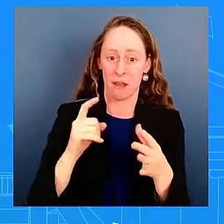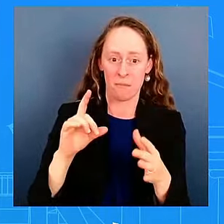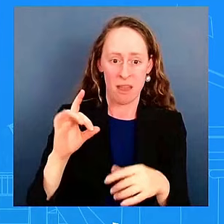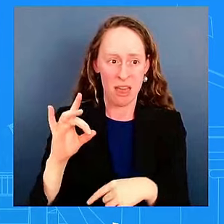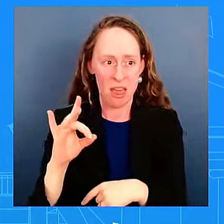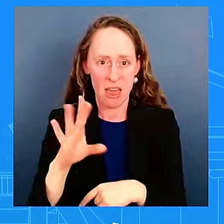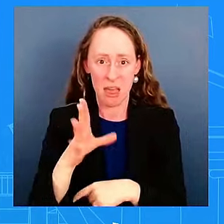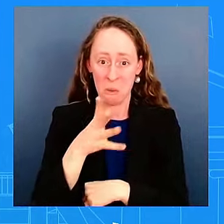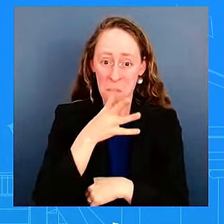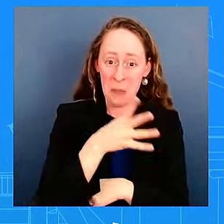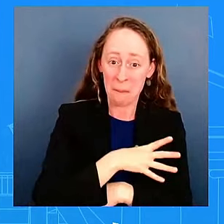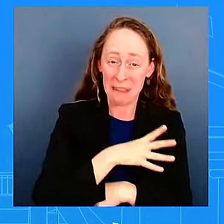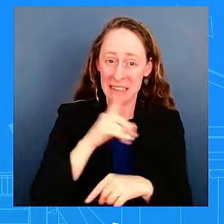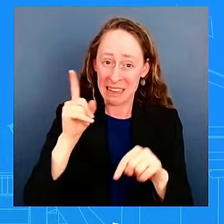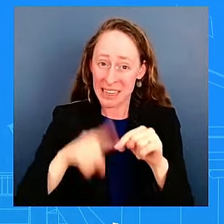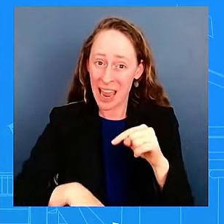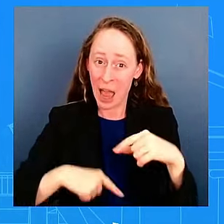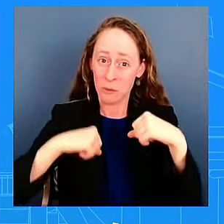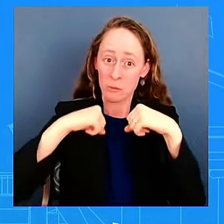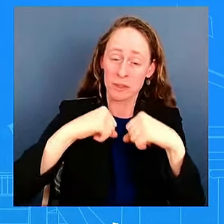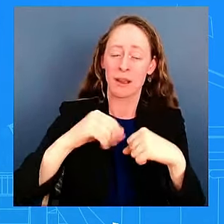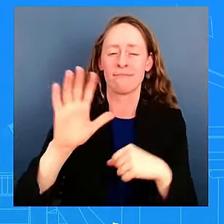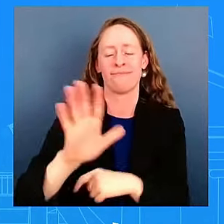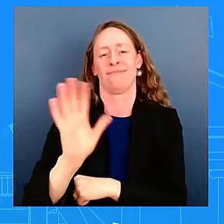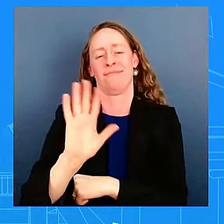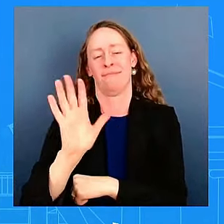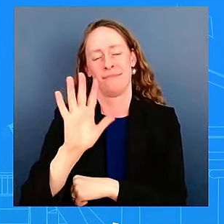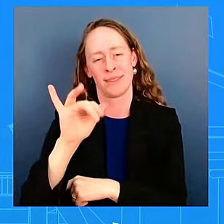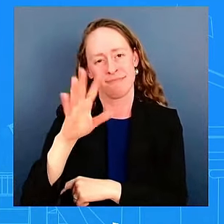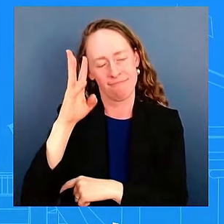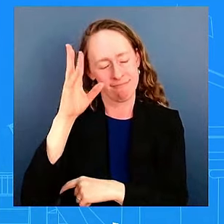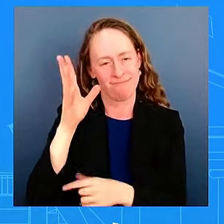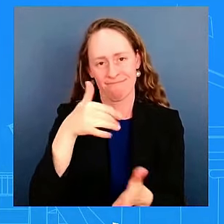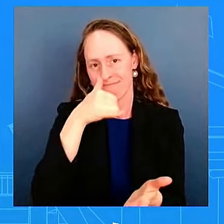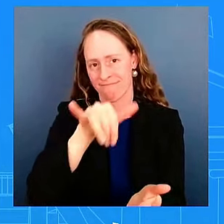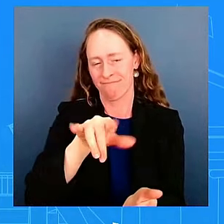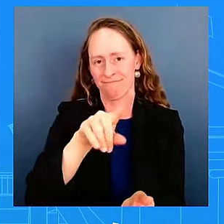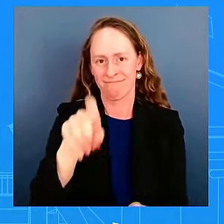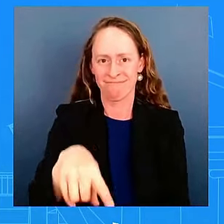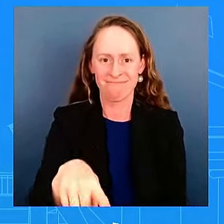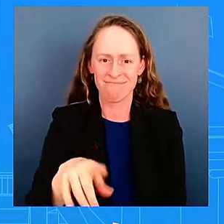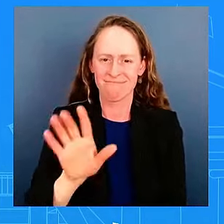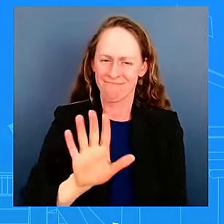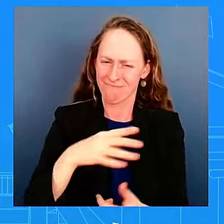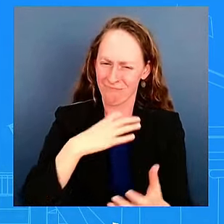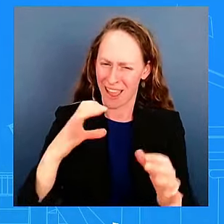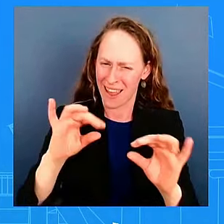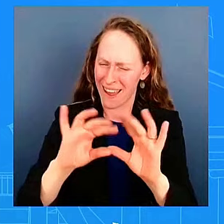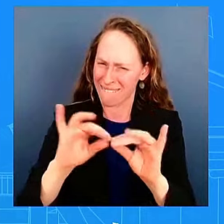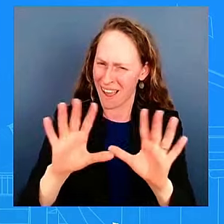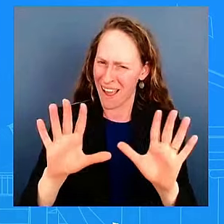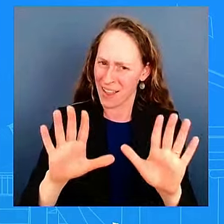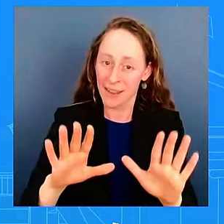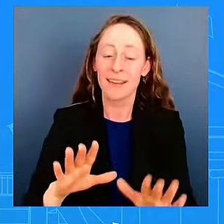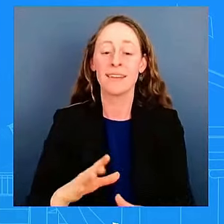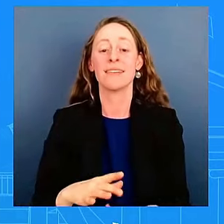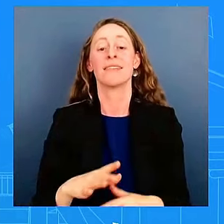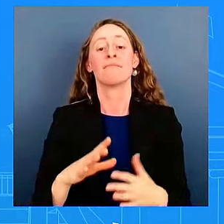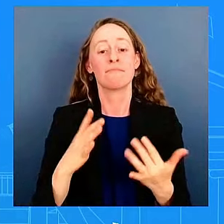job, that's ridiculous. Just to be really clear about that. And look, you heard from the